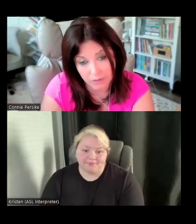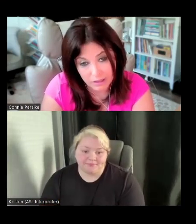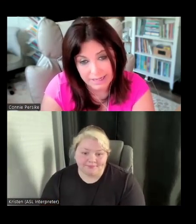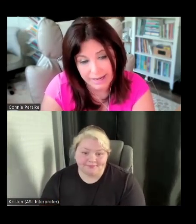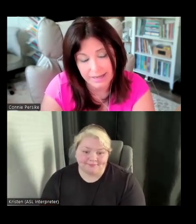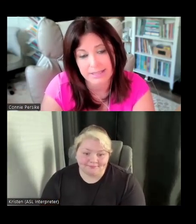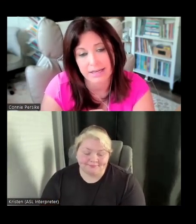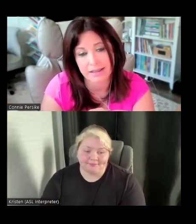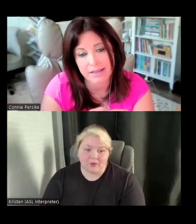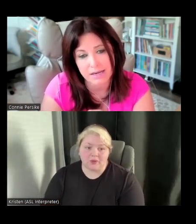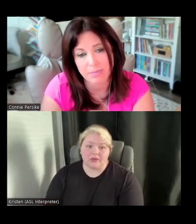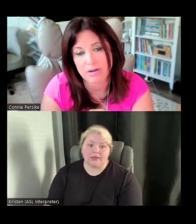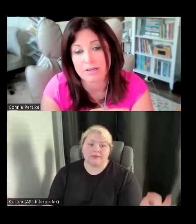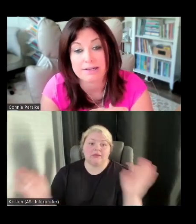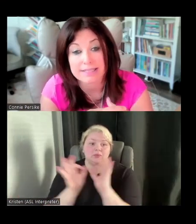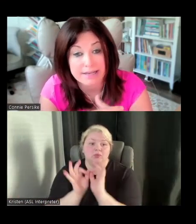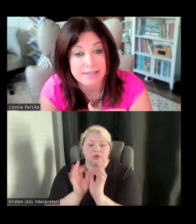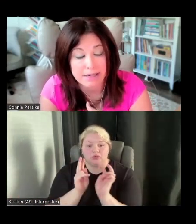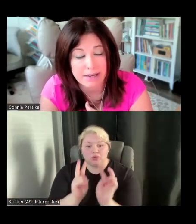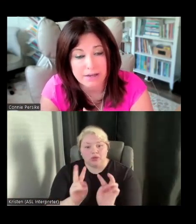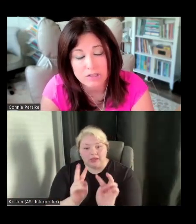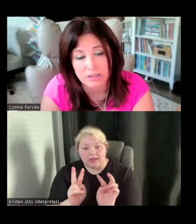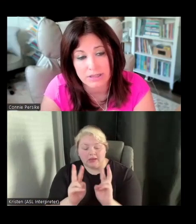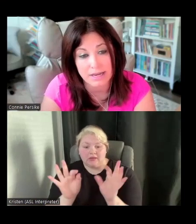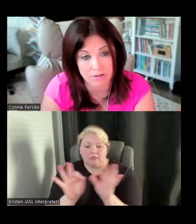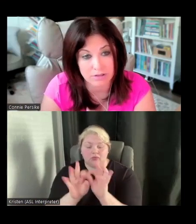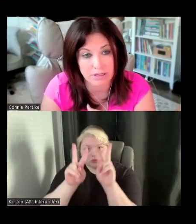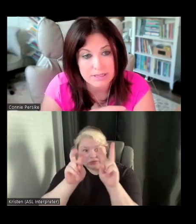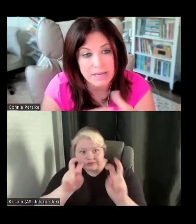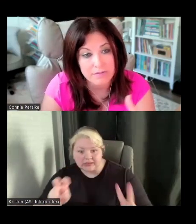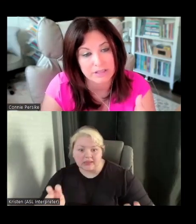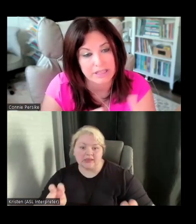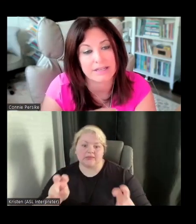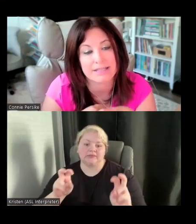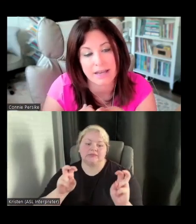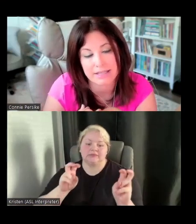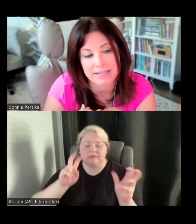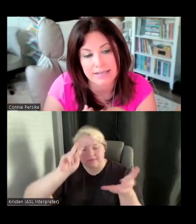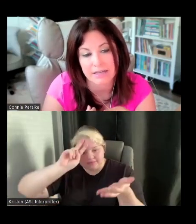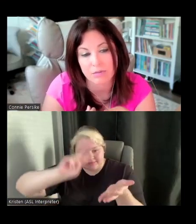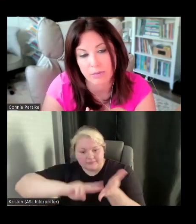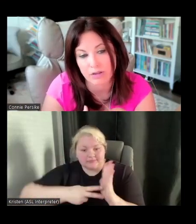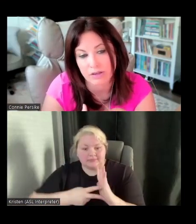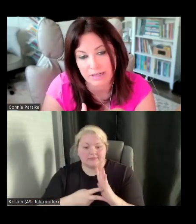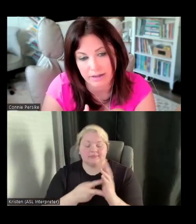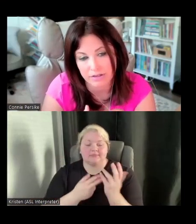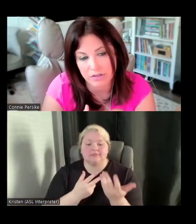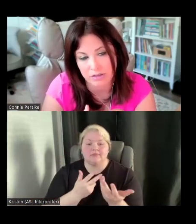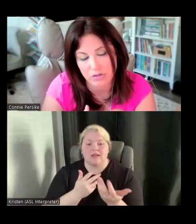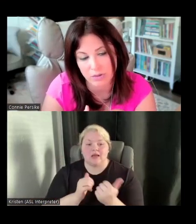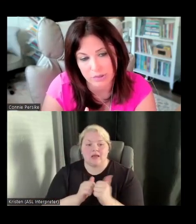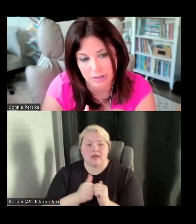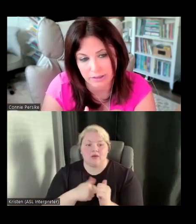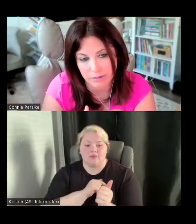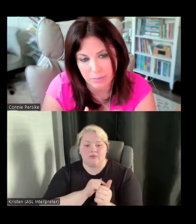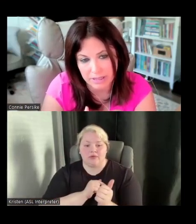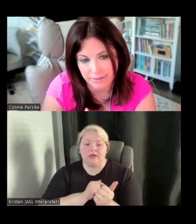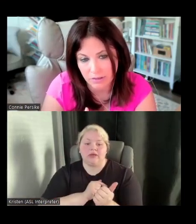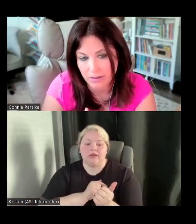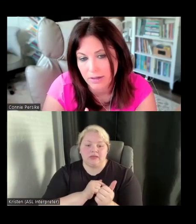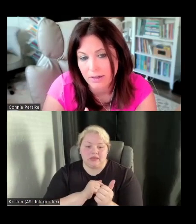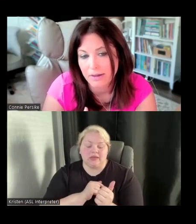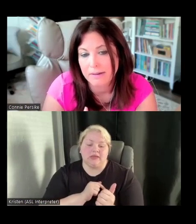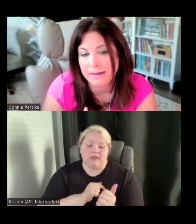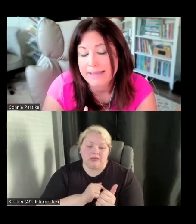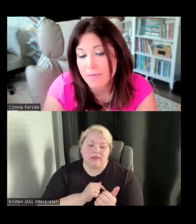to be looking at and thinking about and assessing, actually intentfully assessing when we're looking at our students who are struggling with